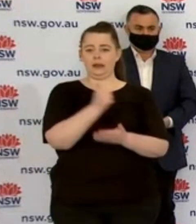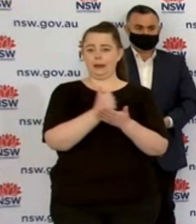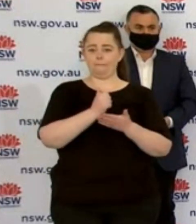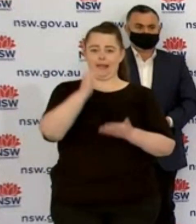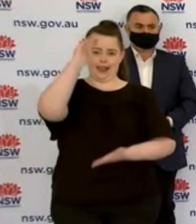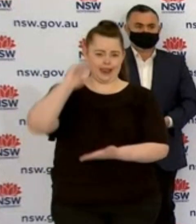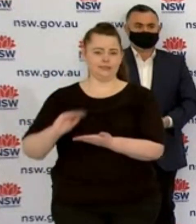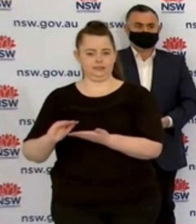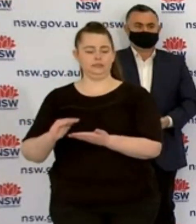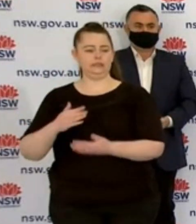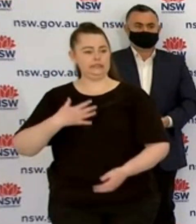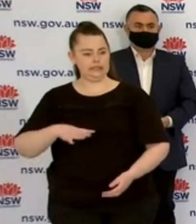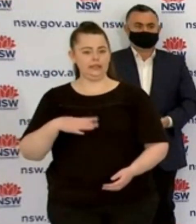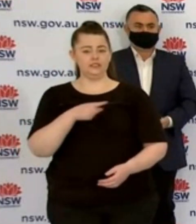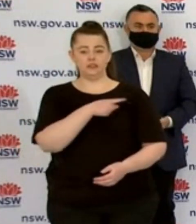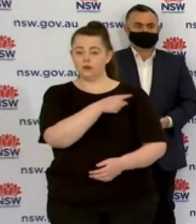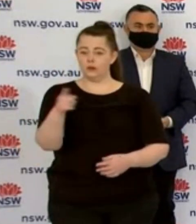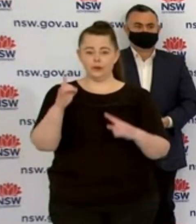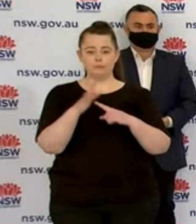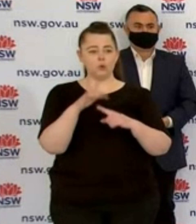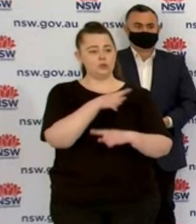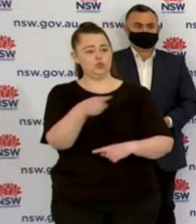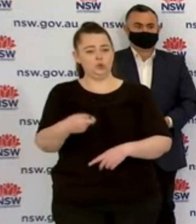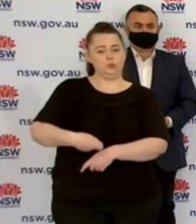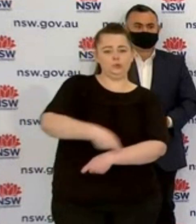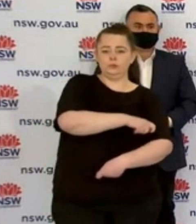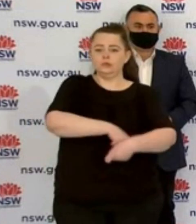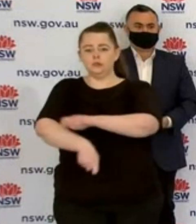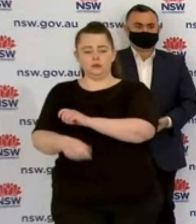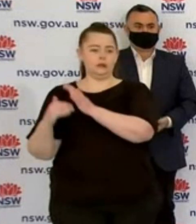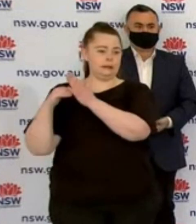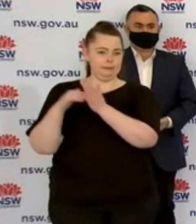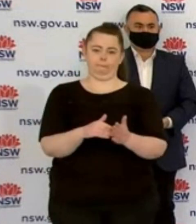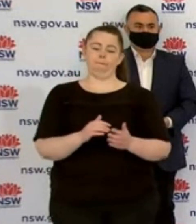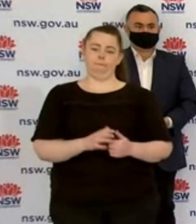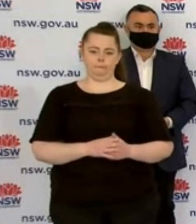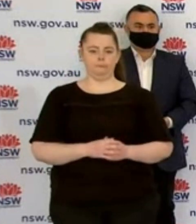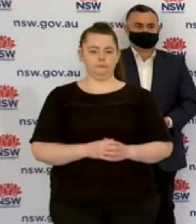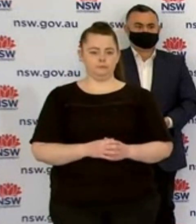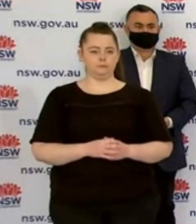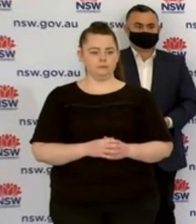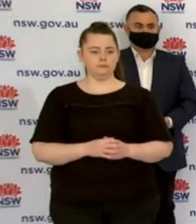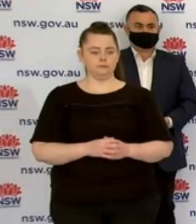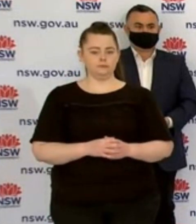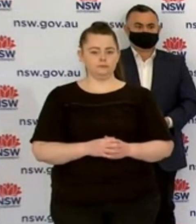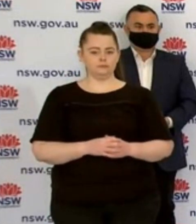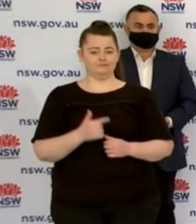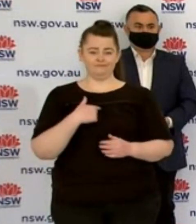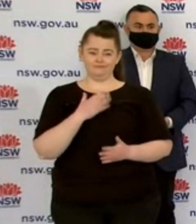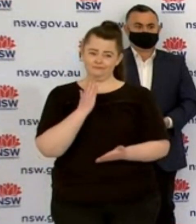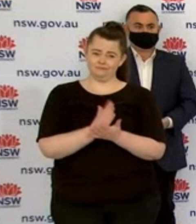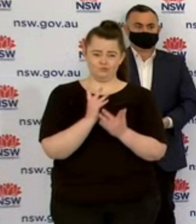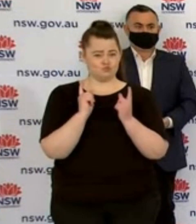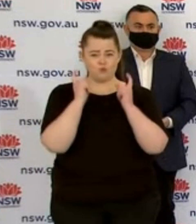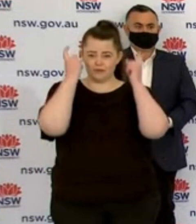have a part to play. I can't stress enough the seriousness of the current situation and my grave concerns that these case